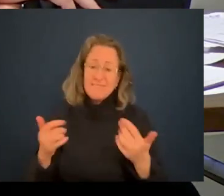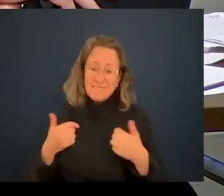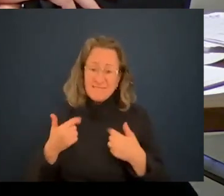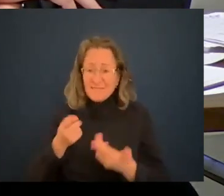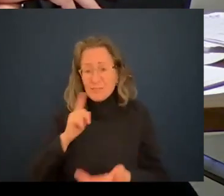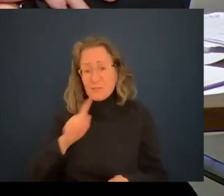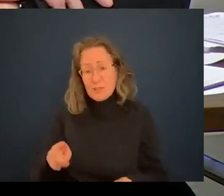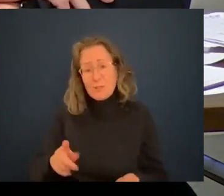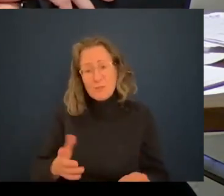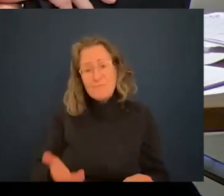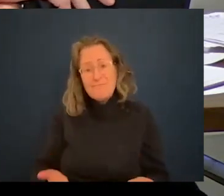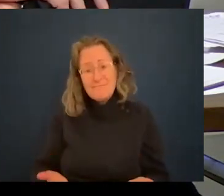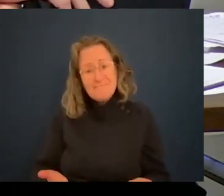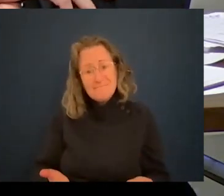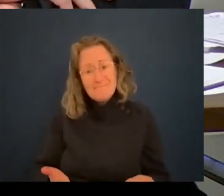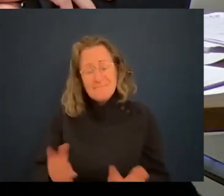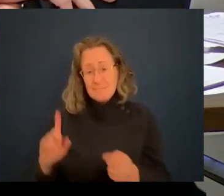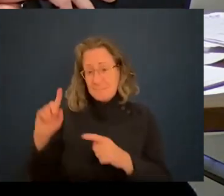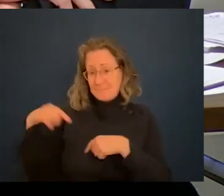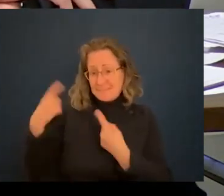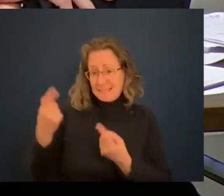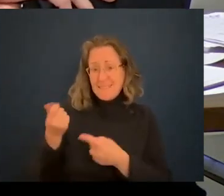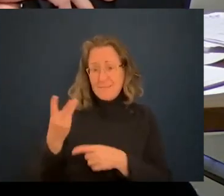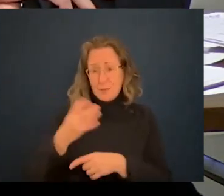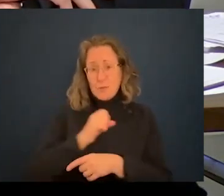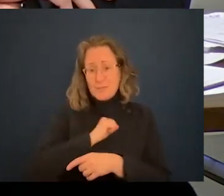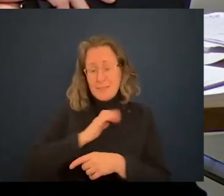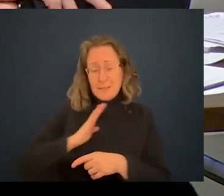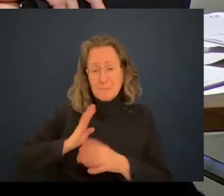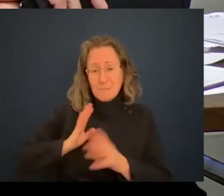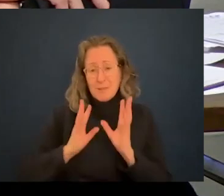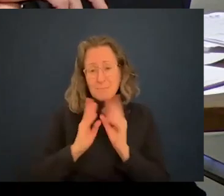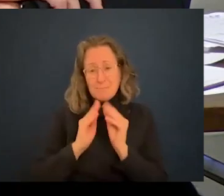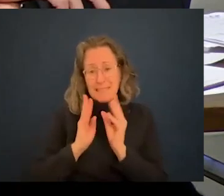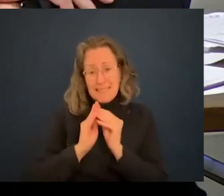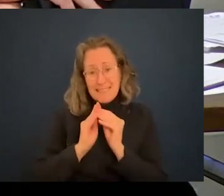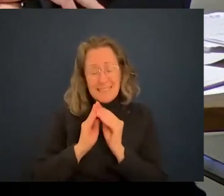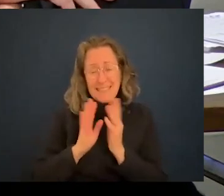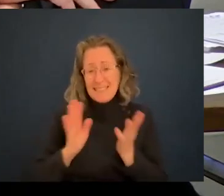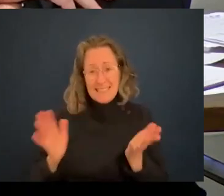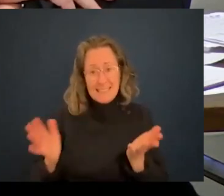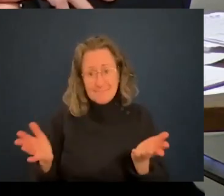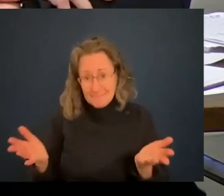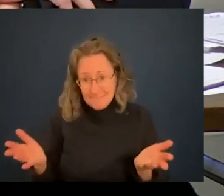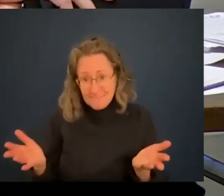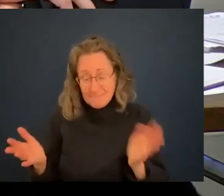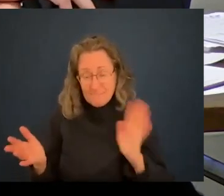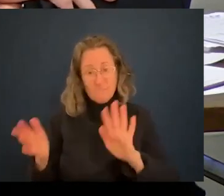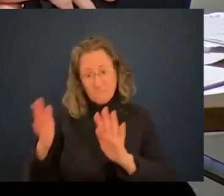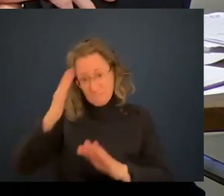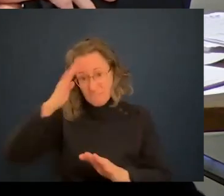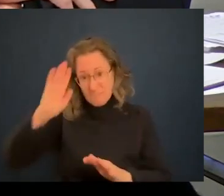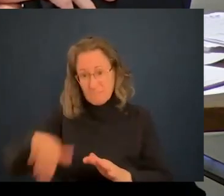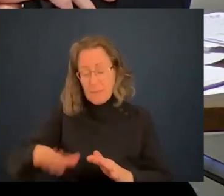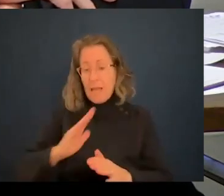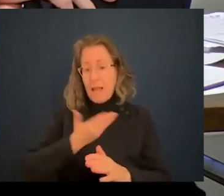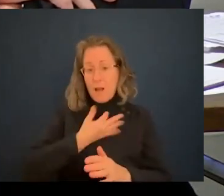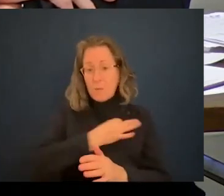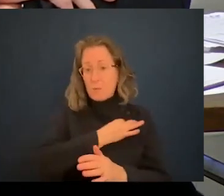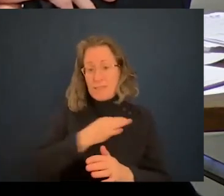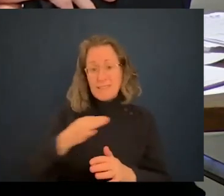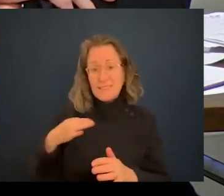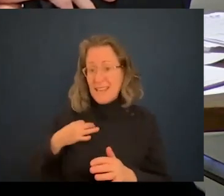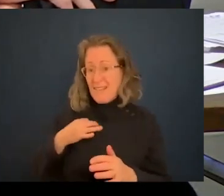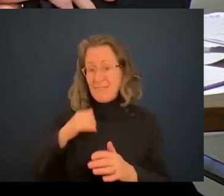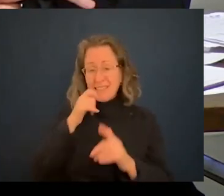meetings we haven't changed our staffing in 30 years our call staff is dropped we